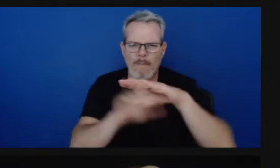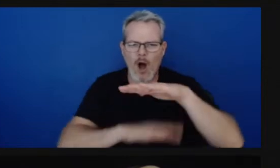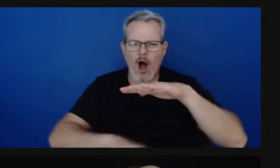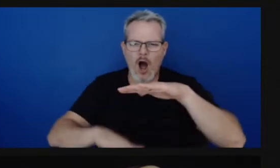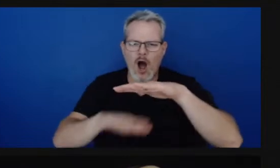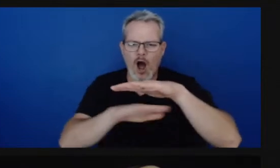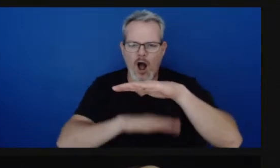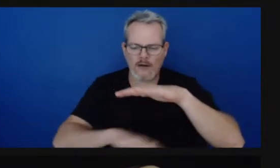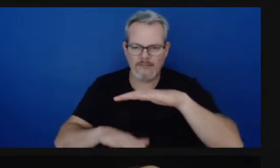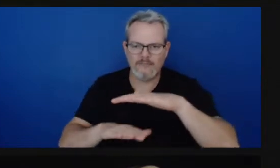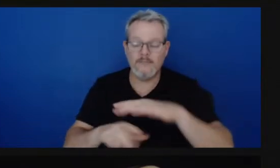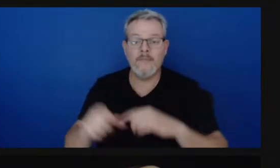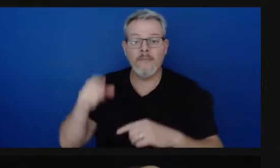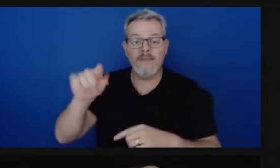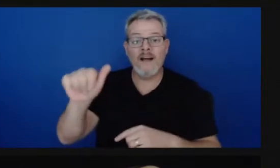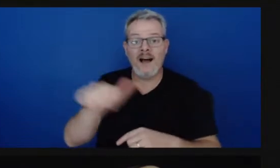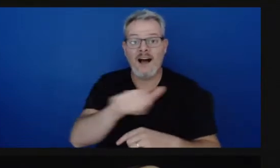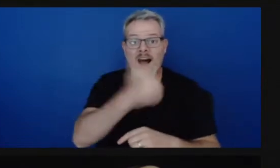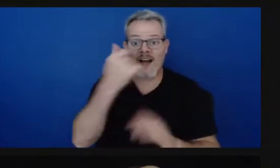rewind at the beginning here.